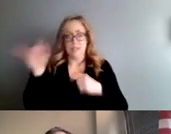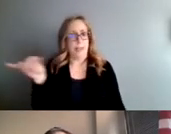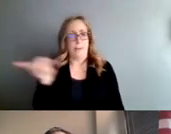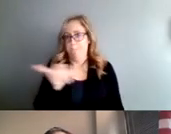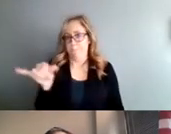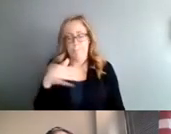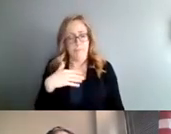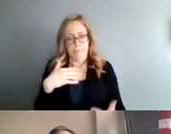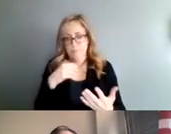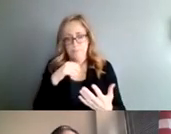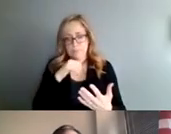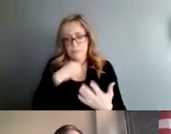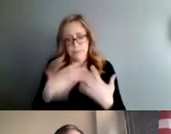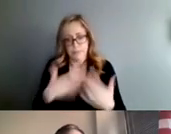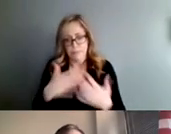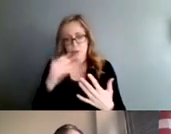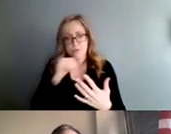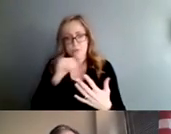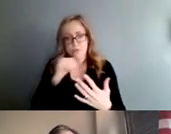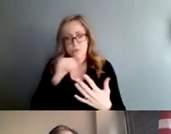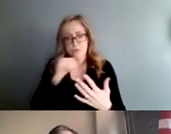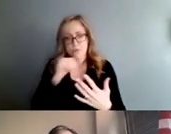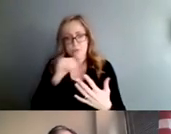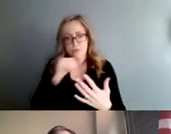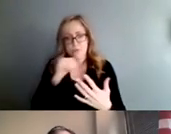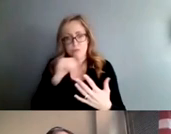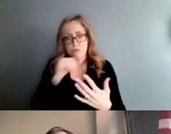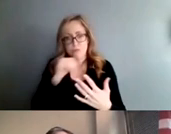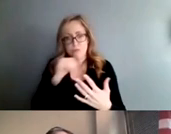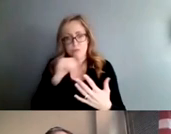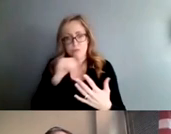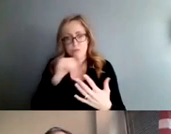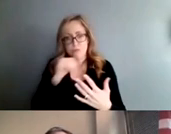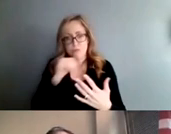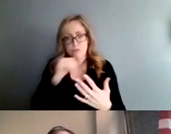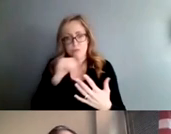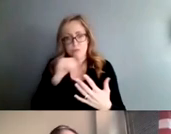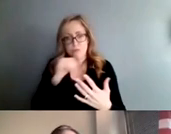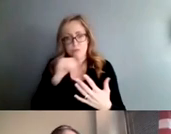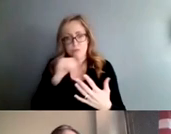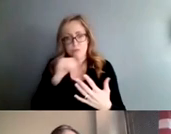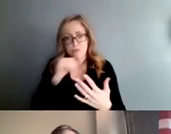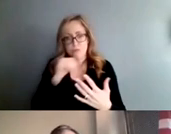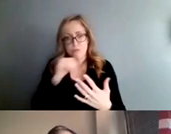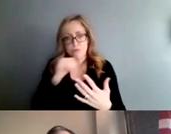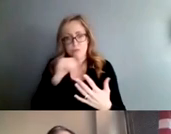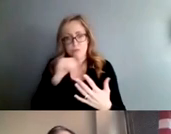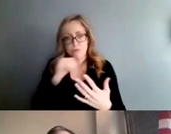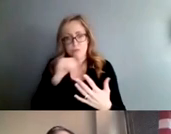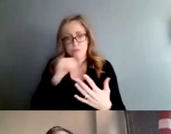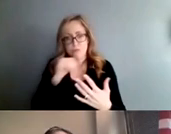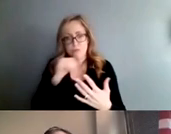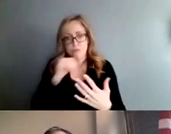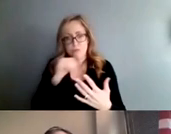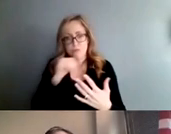to spreading COVID-19. And that's only if both parties have a mask. If one has a mask and the other doesn't,